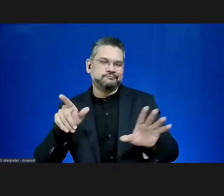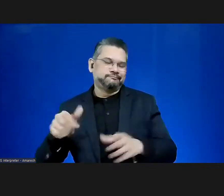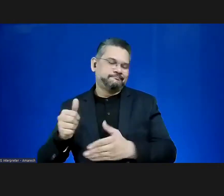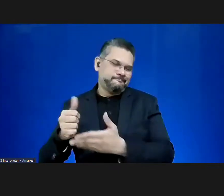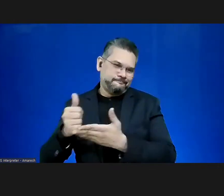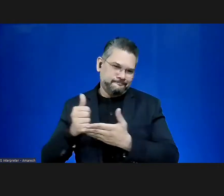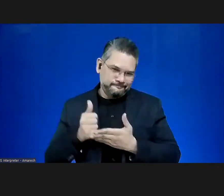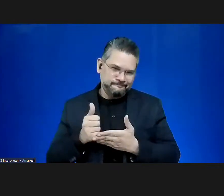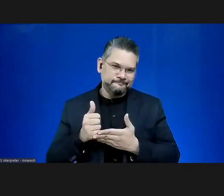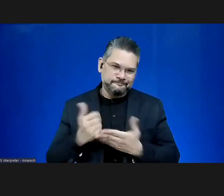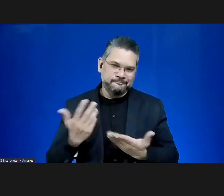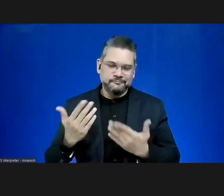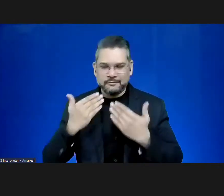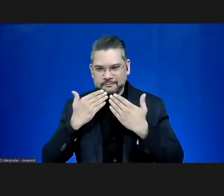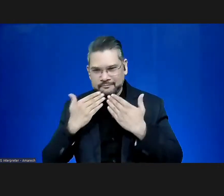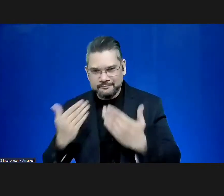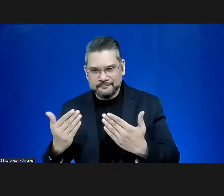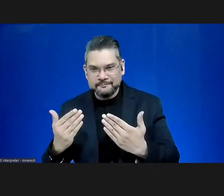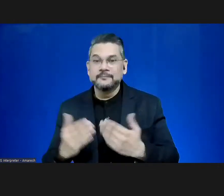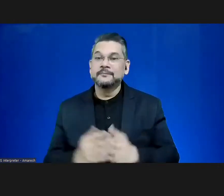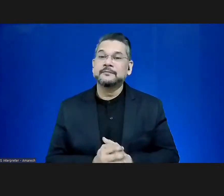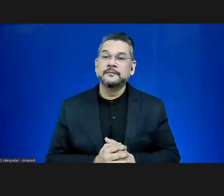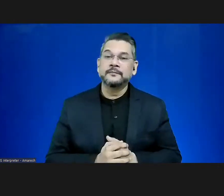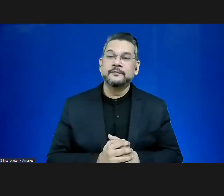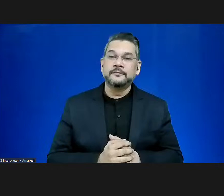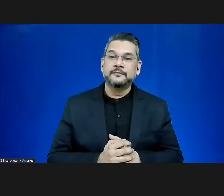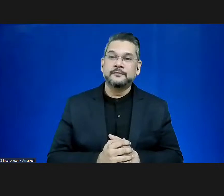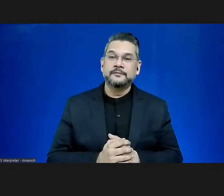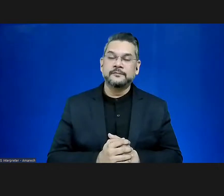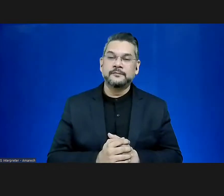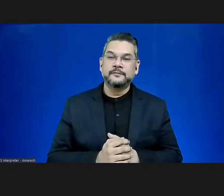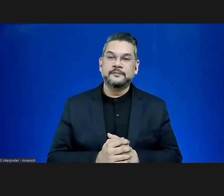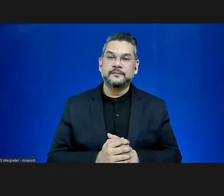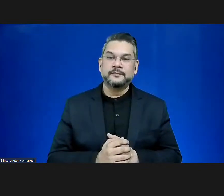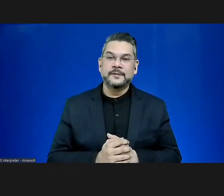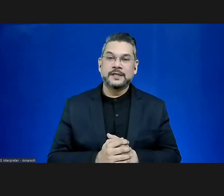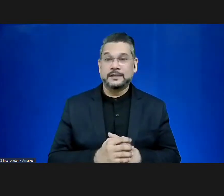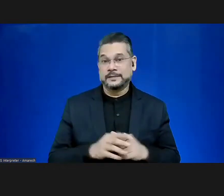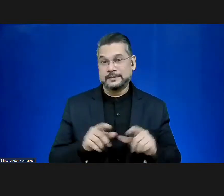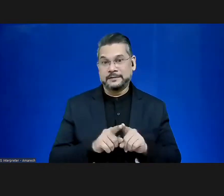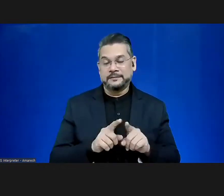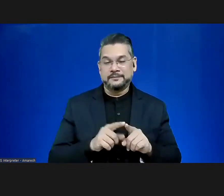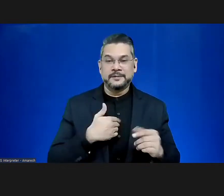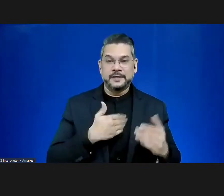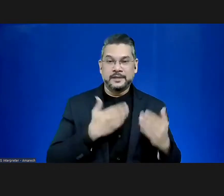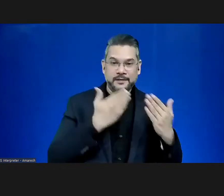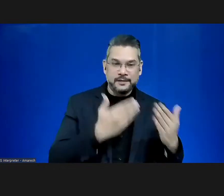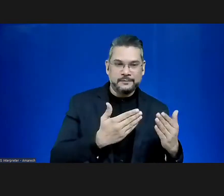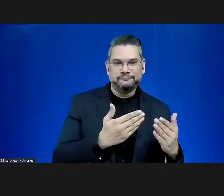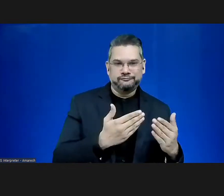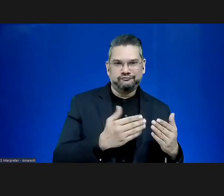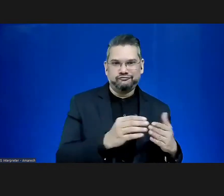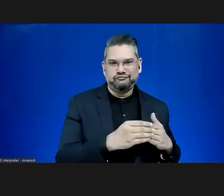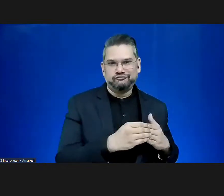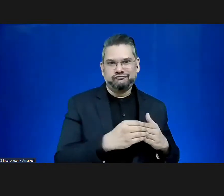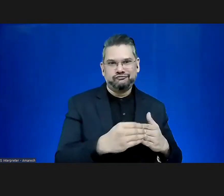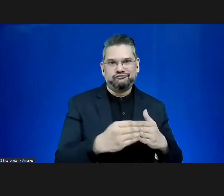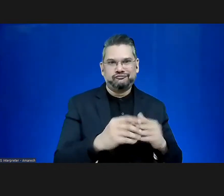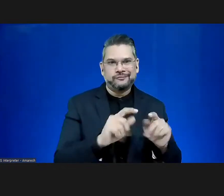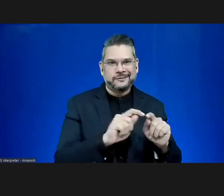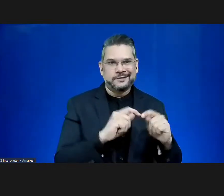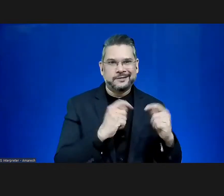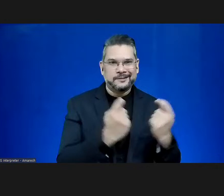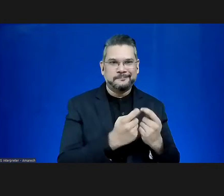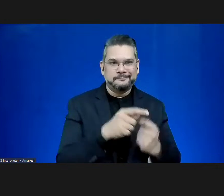to everyone, and to my leadership team in the accessibility standing